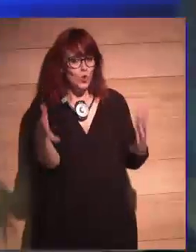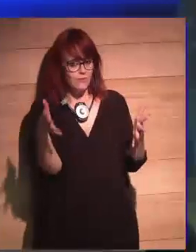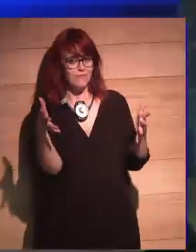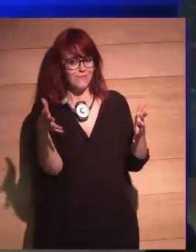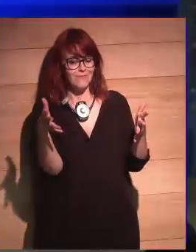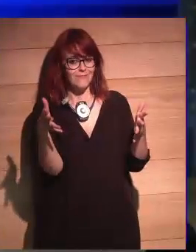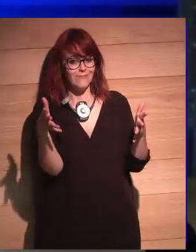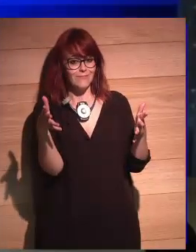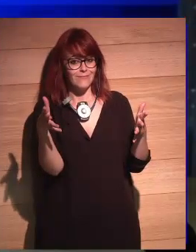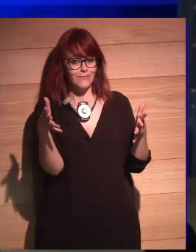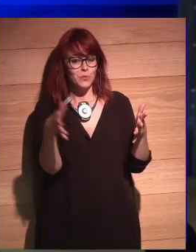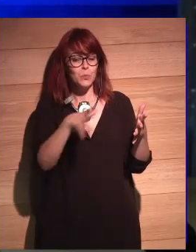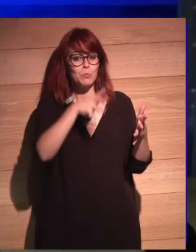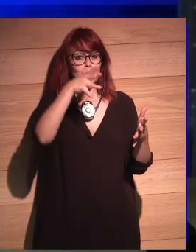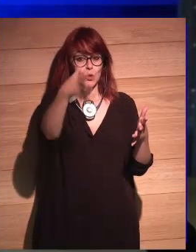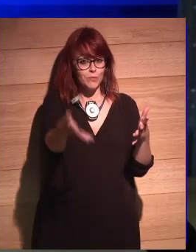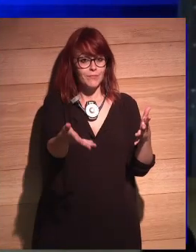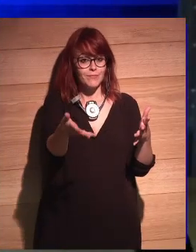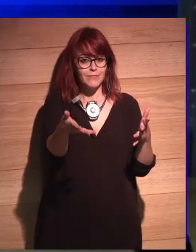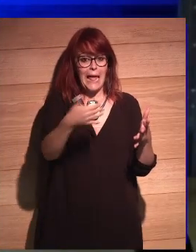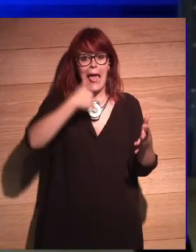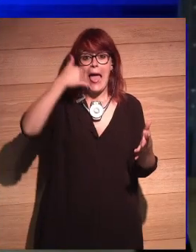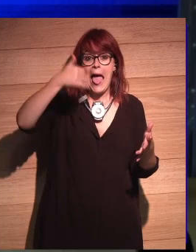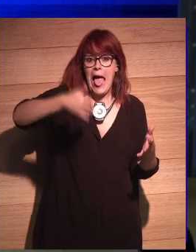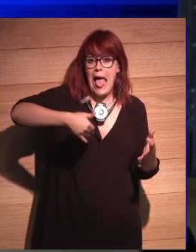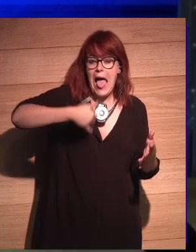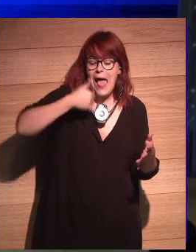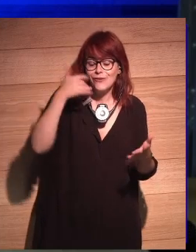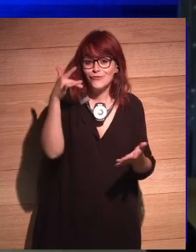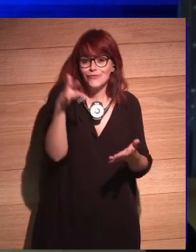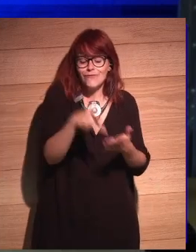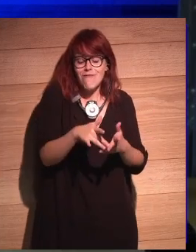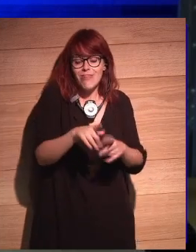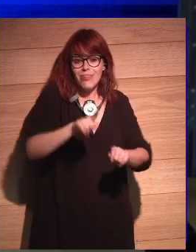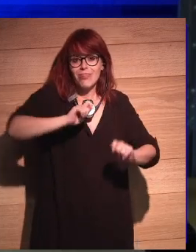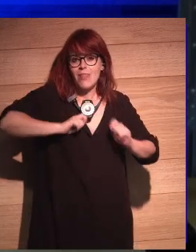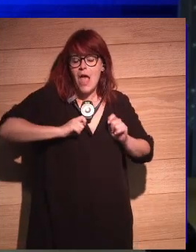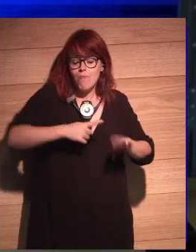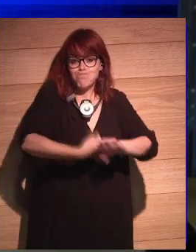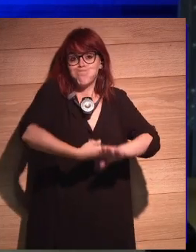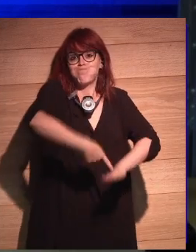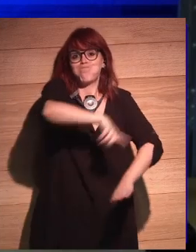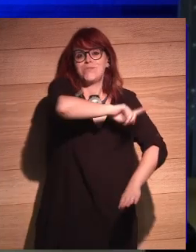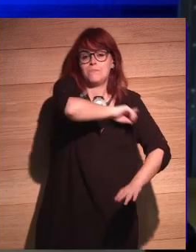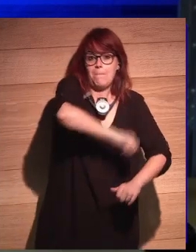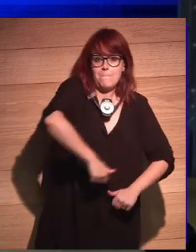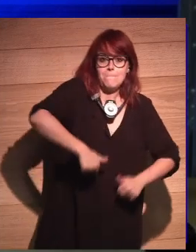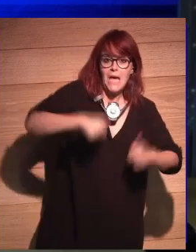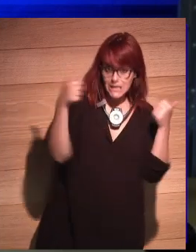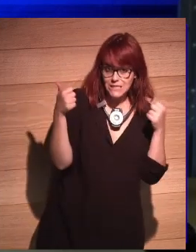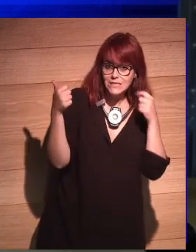is awful, and it's not got much better. Right now this is kind of like the state of the